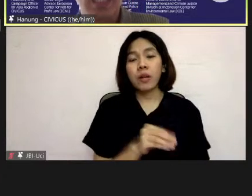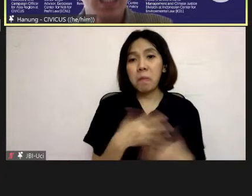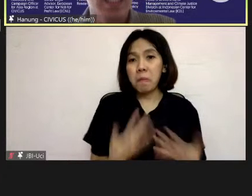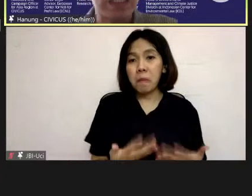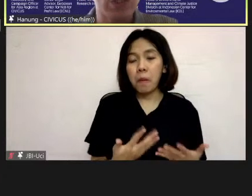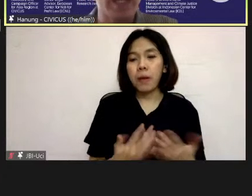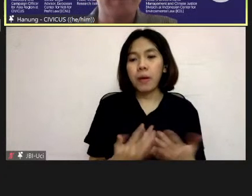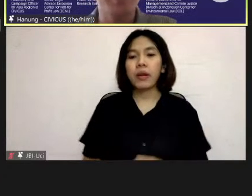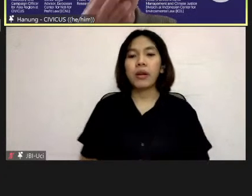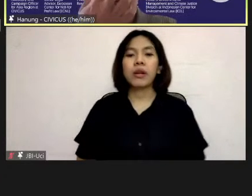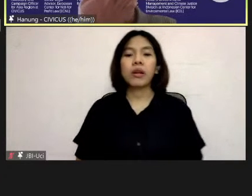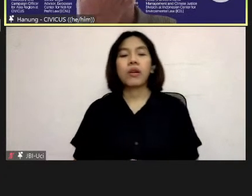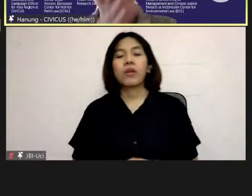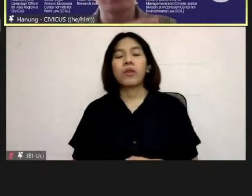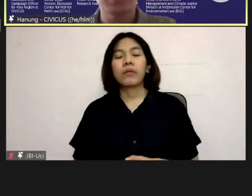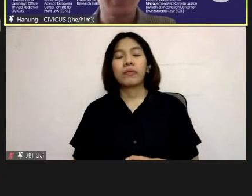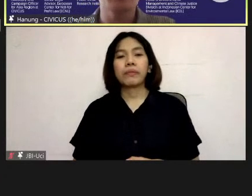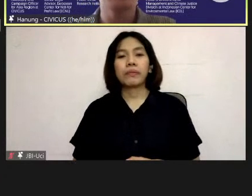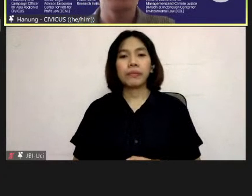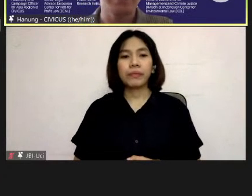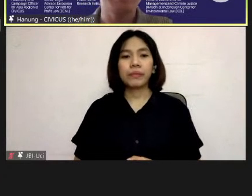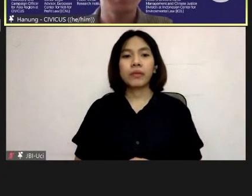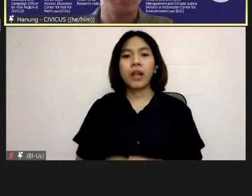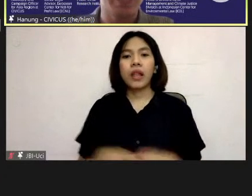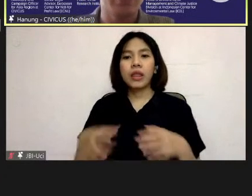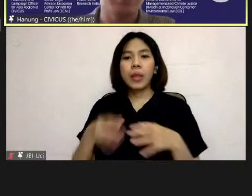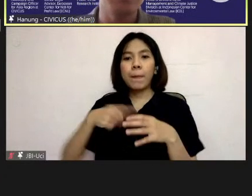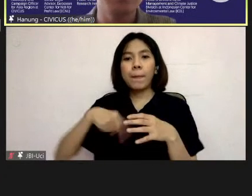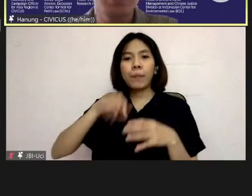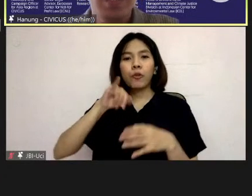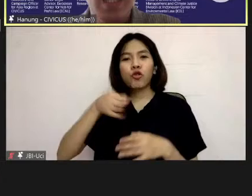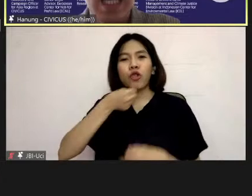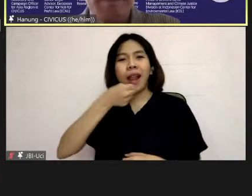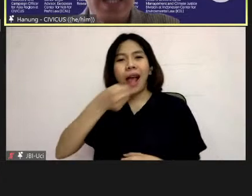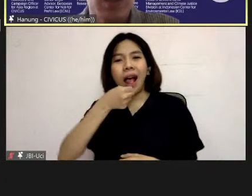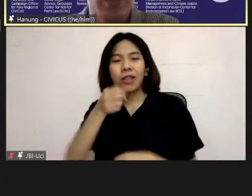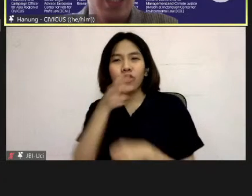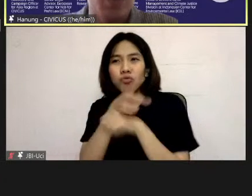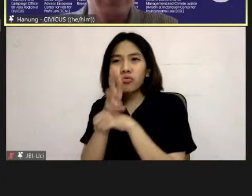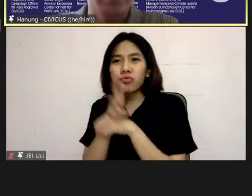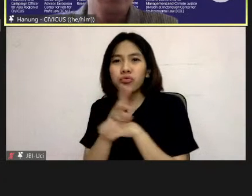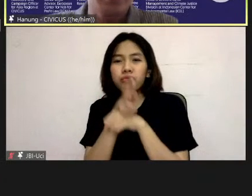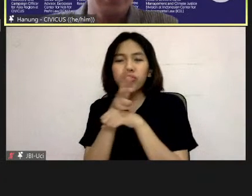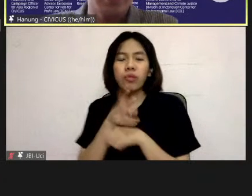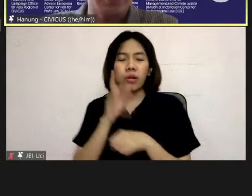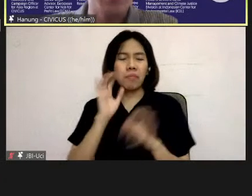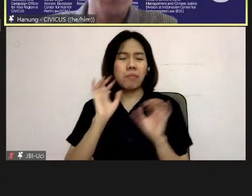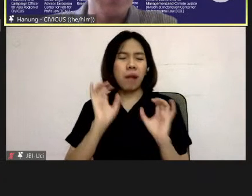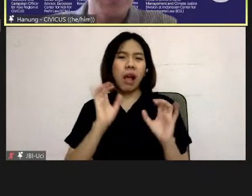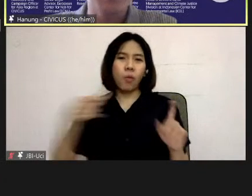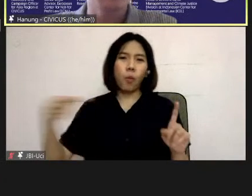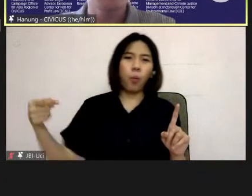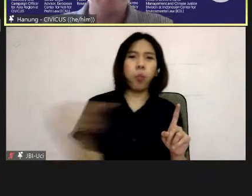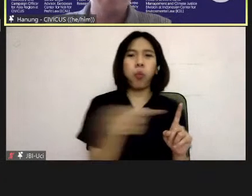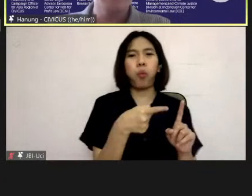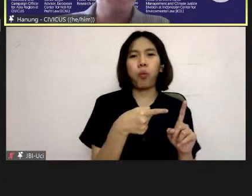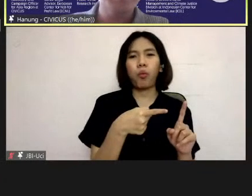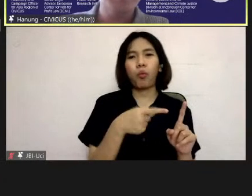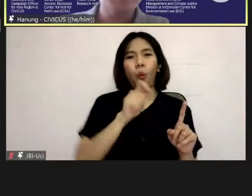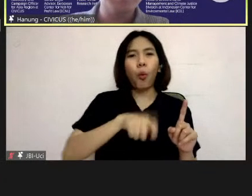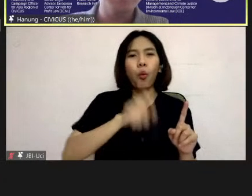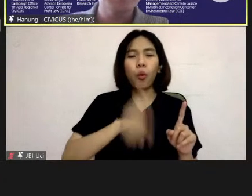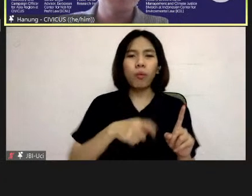prominent trend, but actually they share the same similarities based on our research.